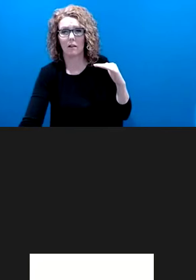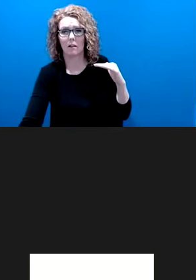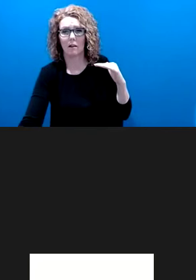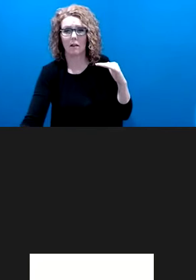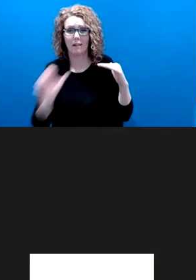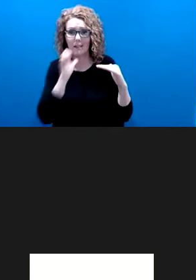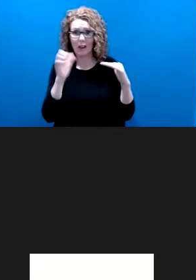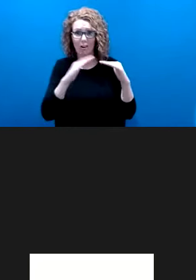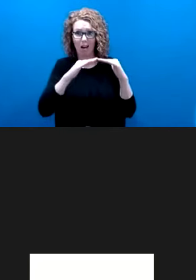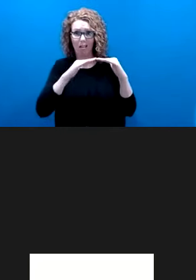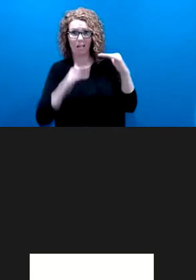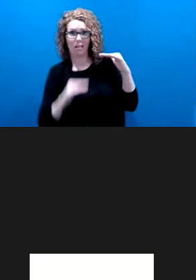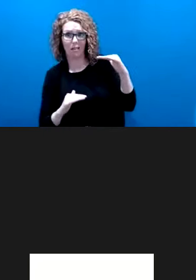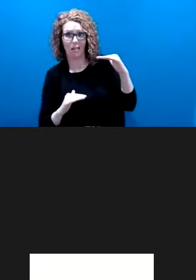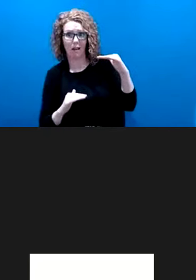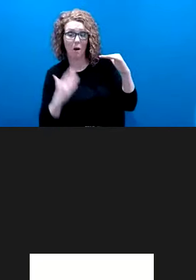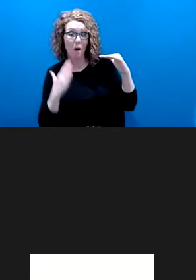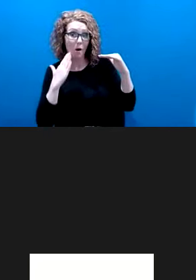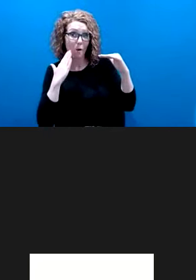because of, you know,